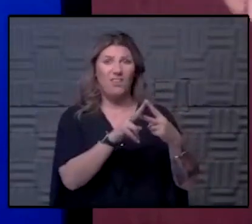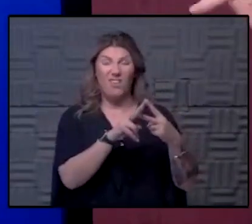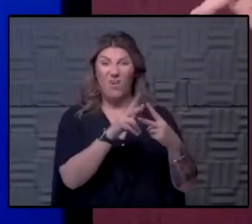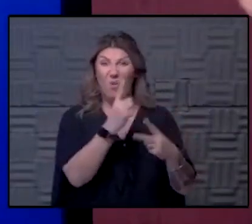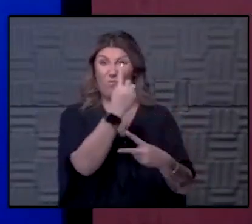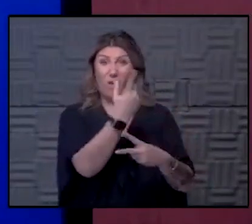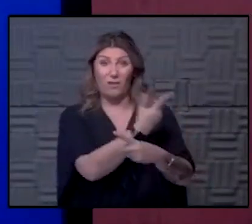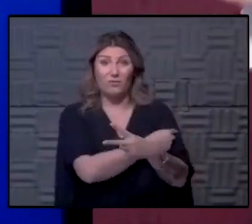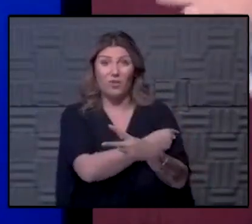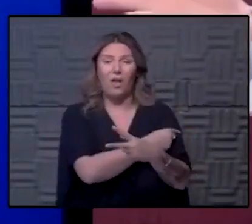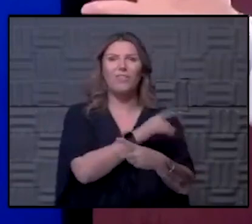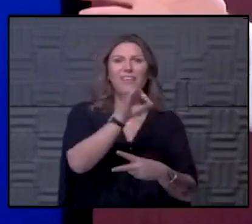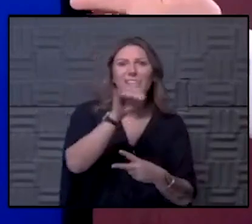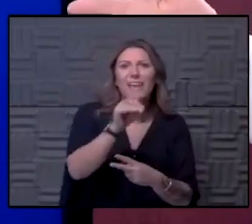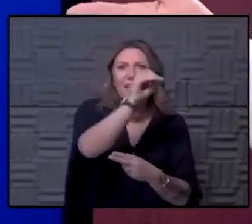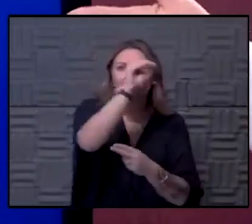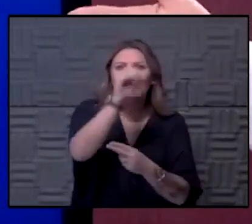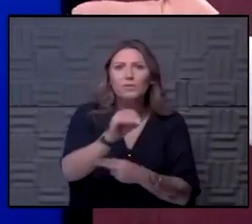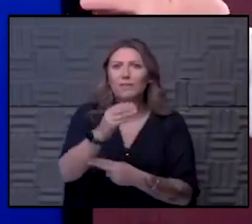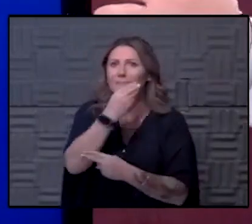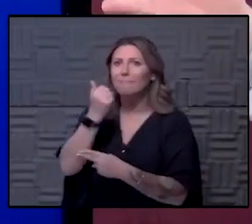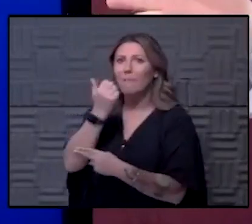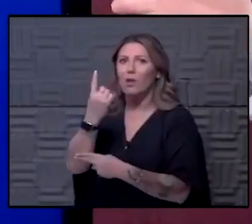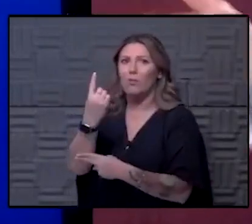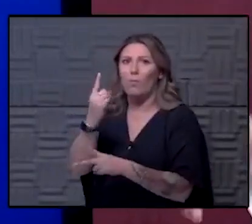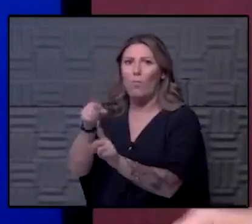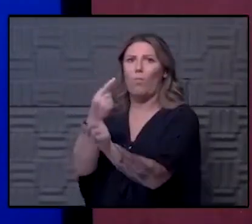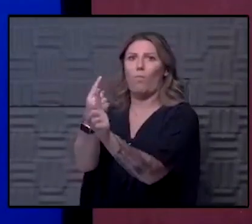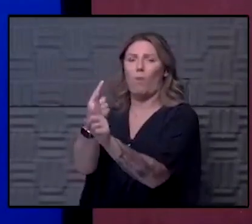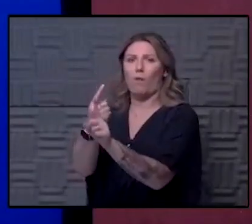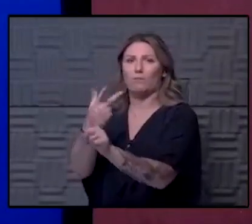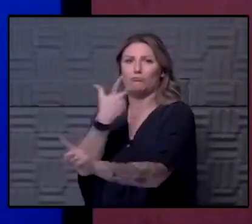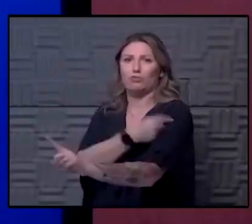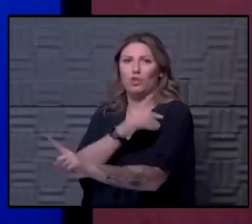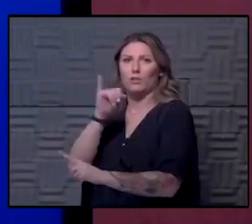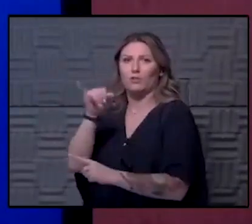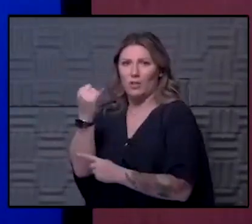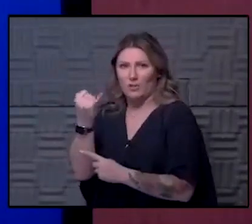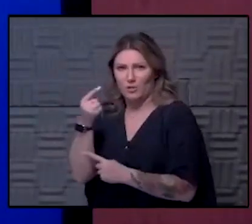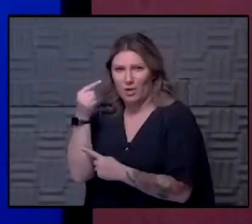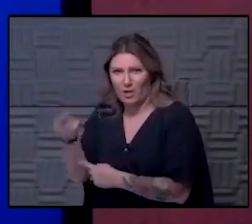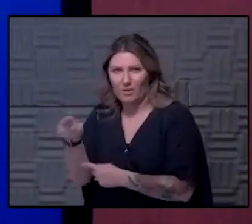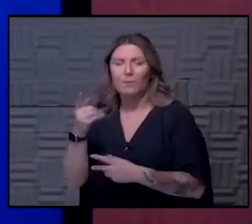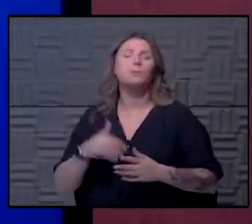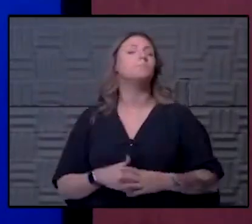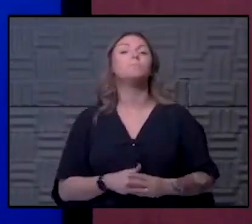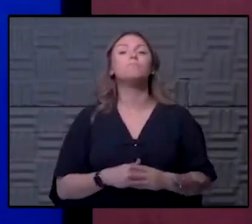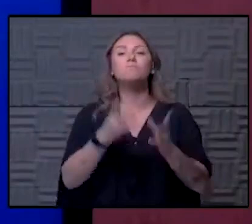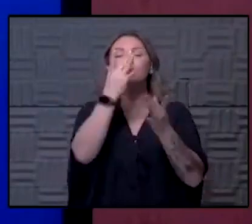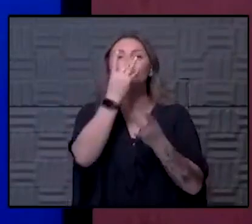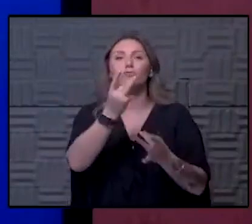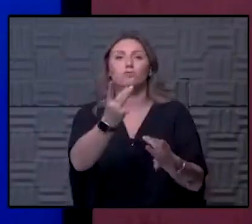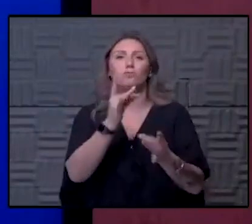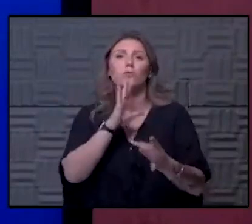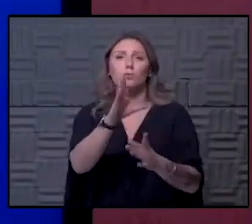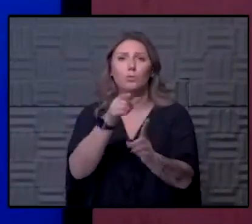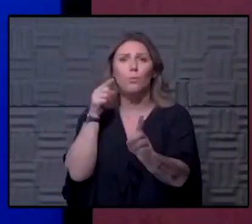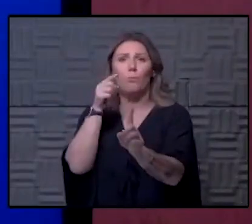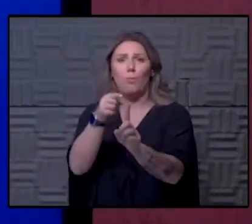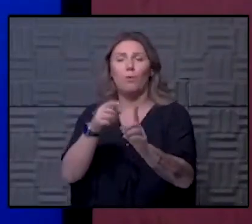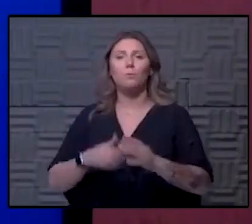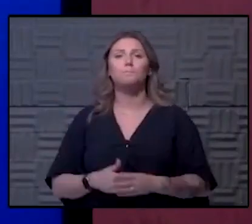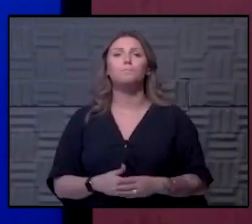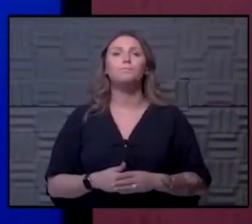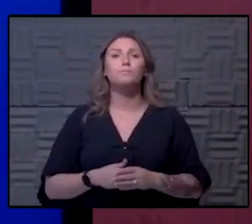suggests 80%, which is even better than J&J's single shot data. So, it's interesting that those are doing so well. To your point, one